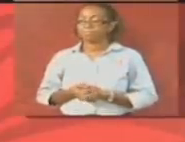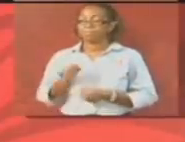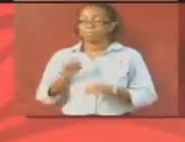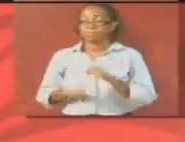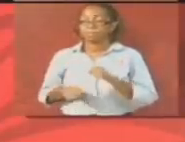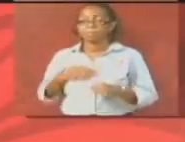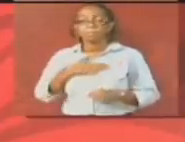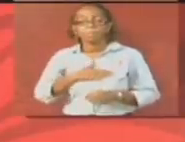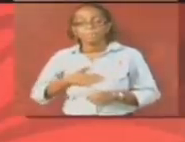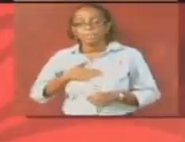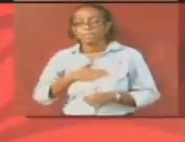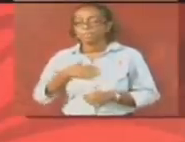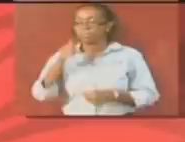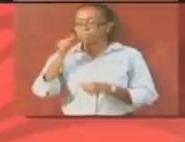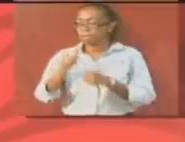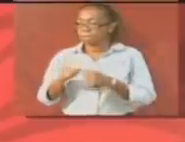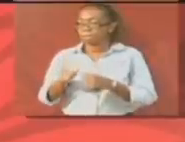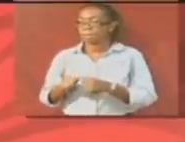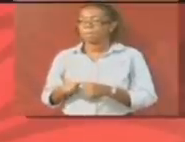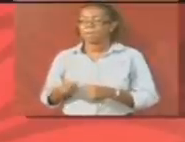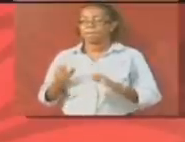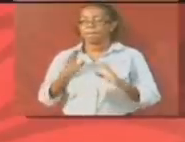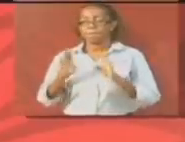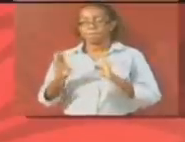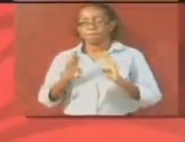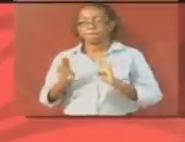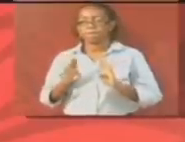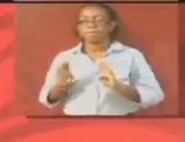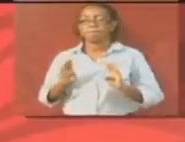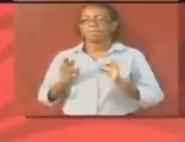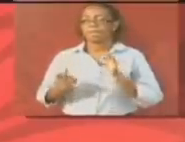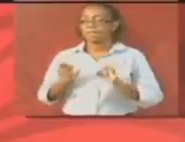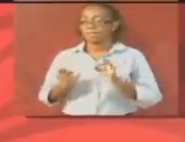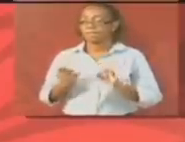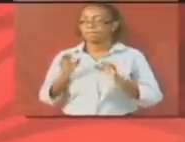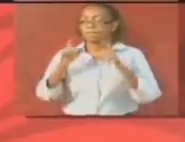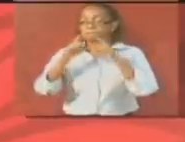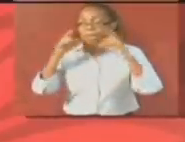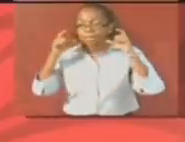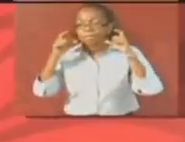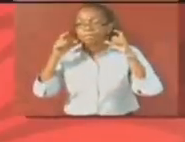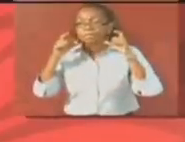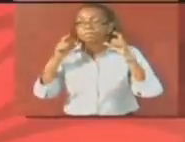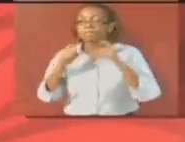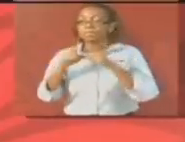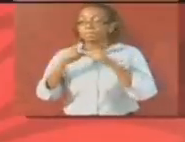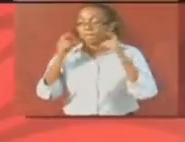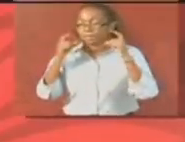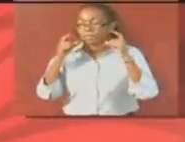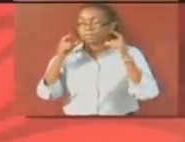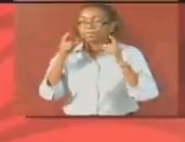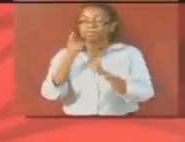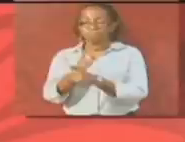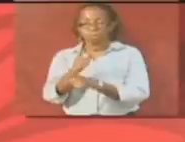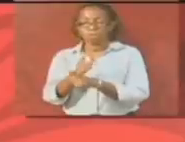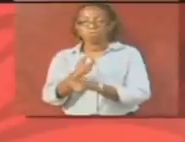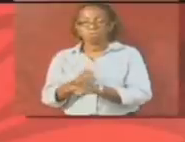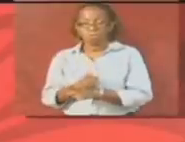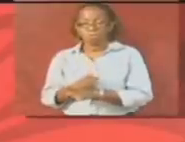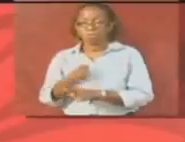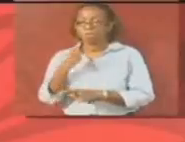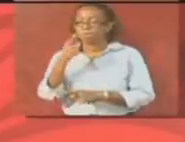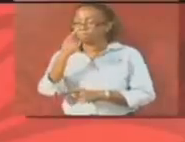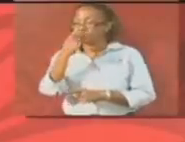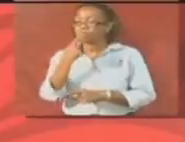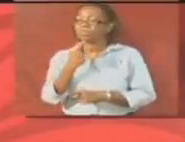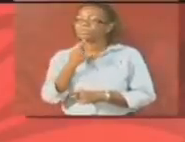and purposeful in our actions. If you're wearing a mask, wear it properly. Make sure it covers your nose and your chin and it's